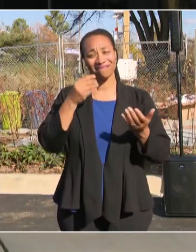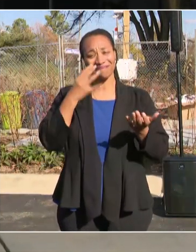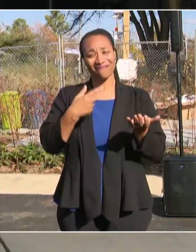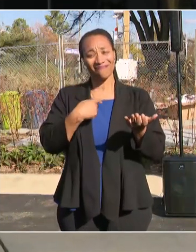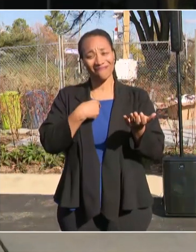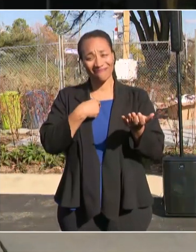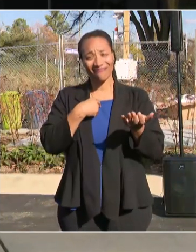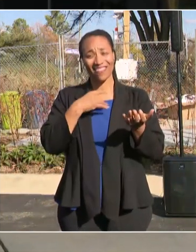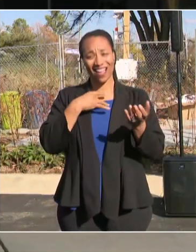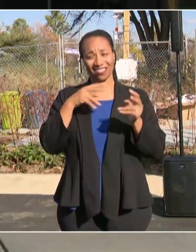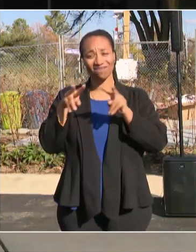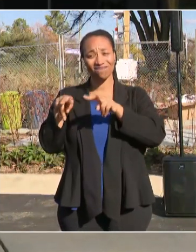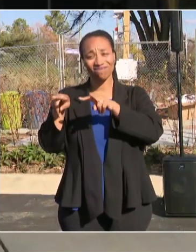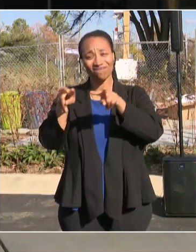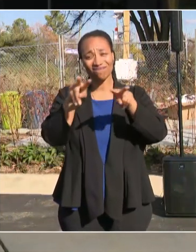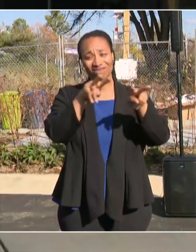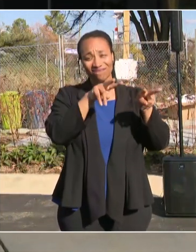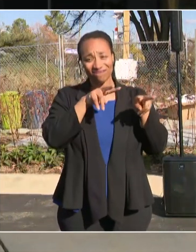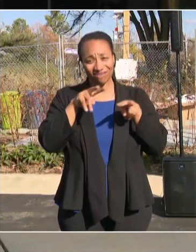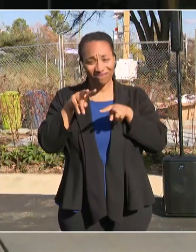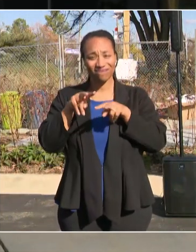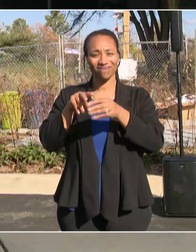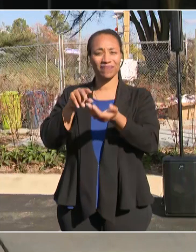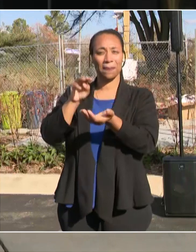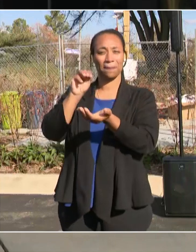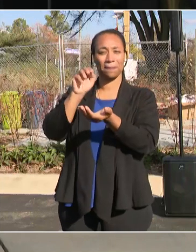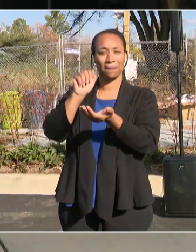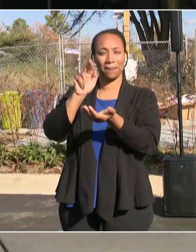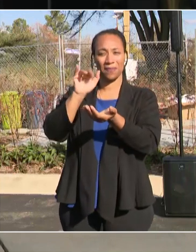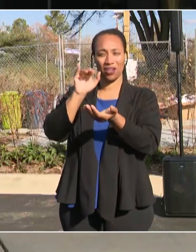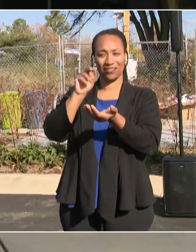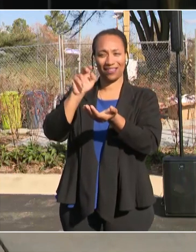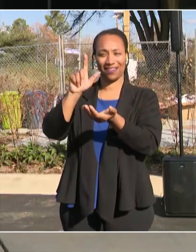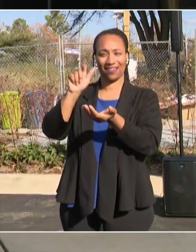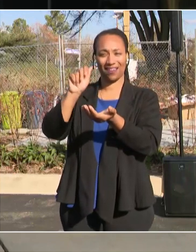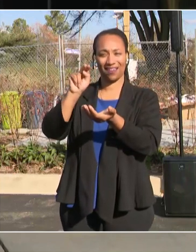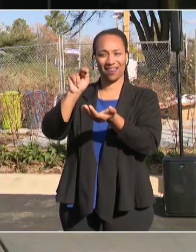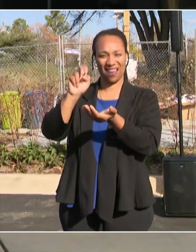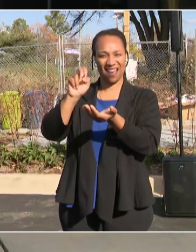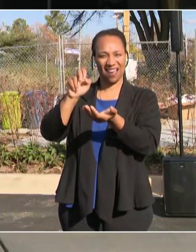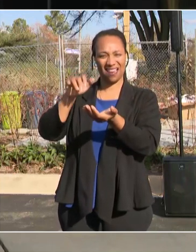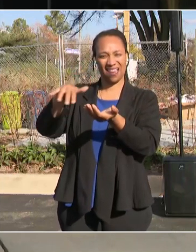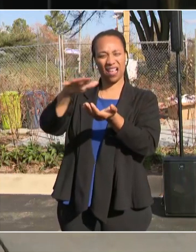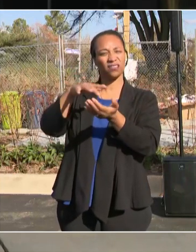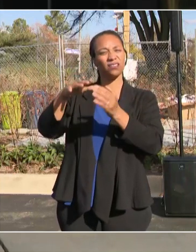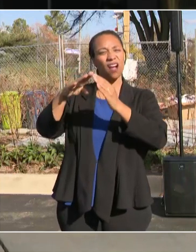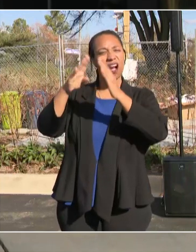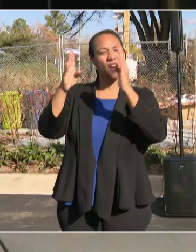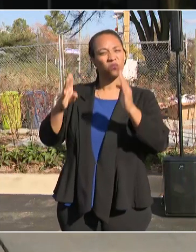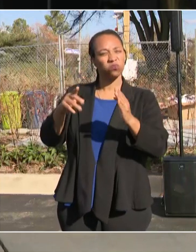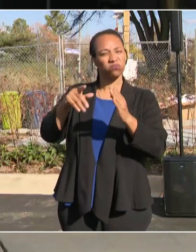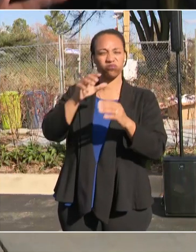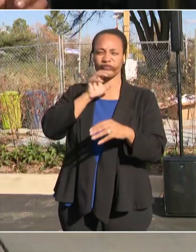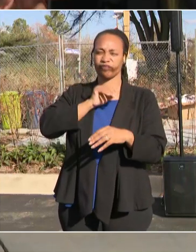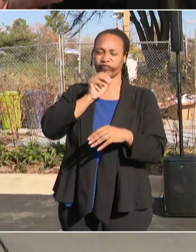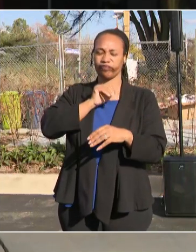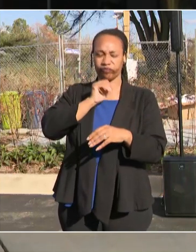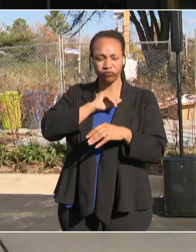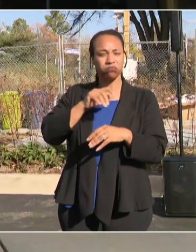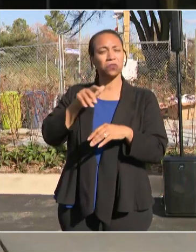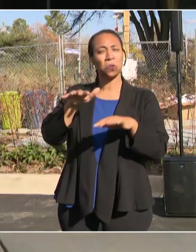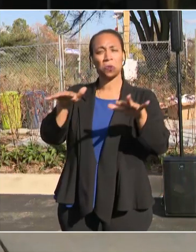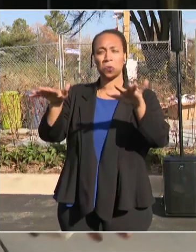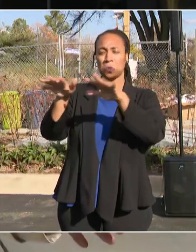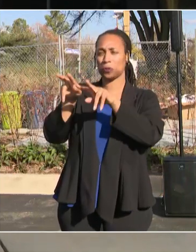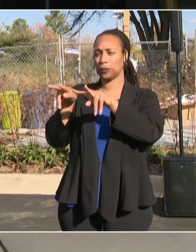showed them some of the places way back in the day. And it's funny because I had some relatives who used to live on Payne Terrace, and I remember the Miles